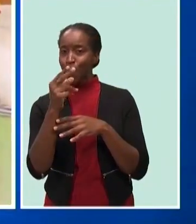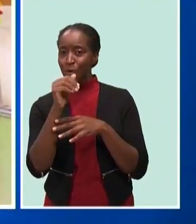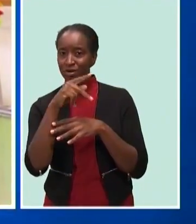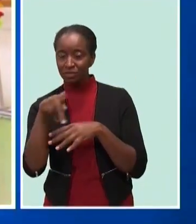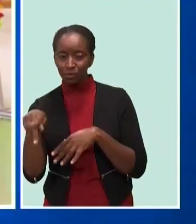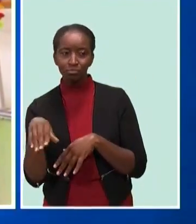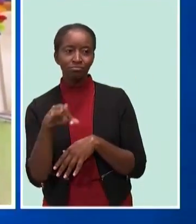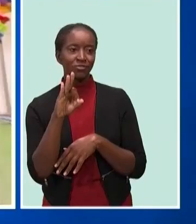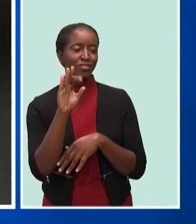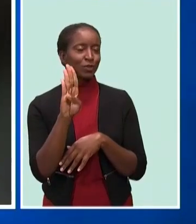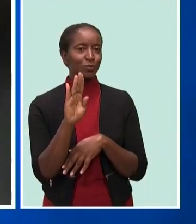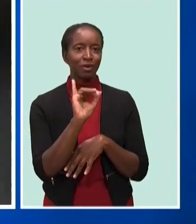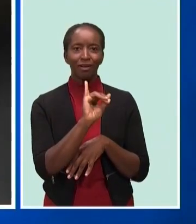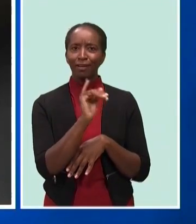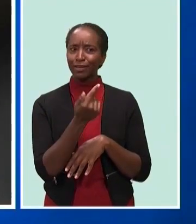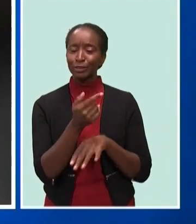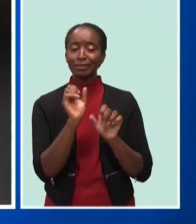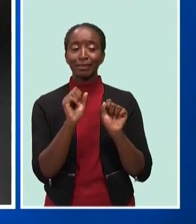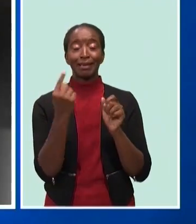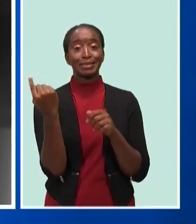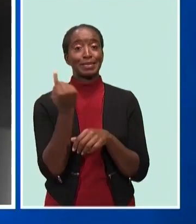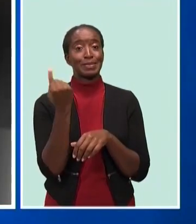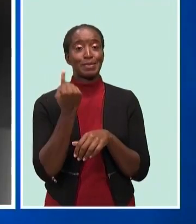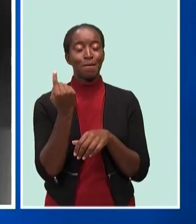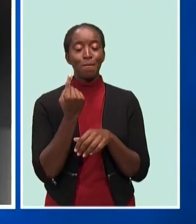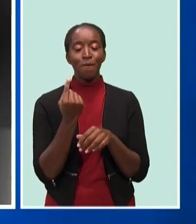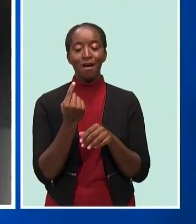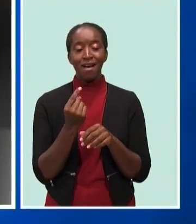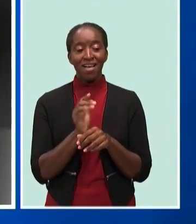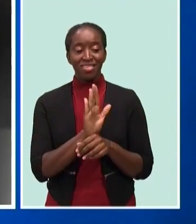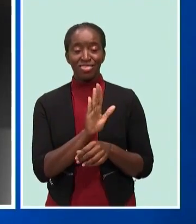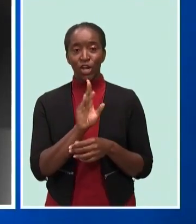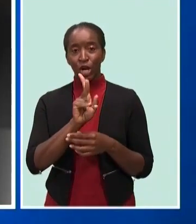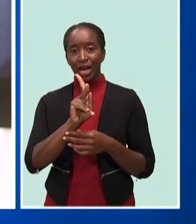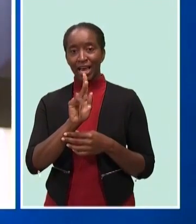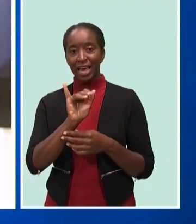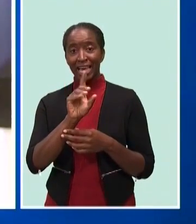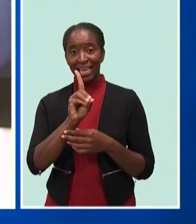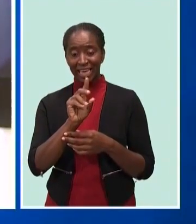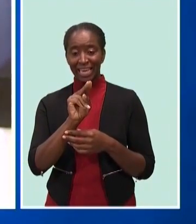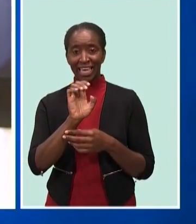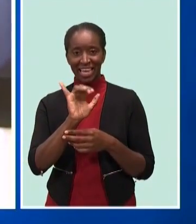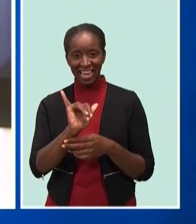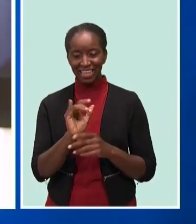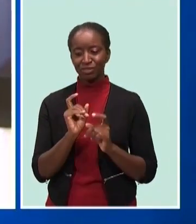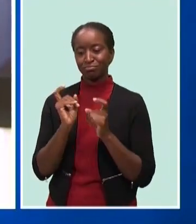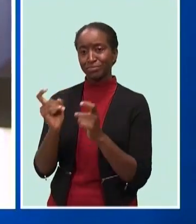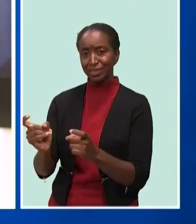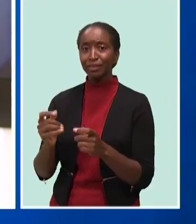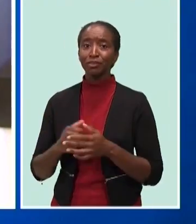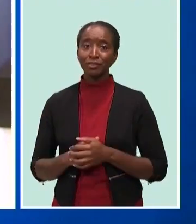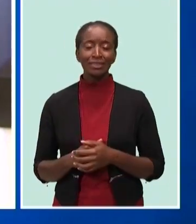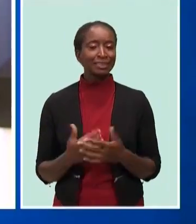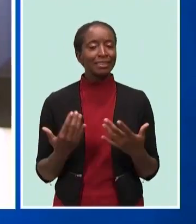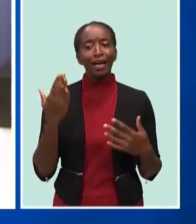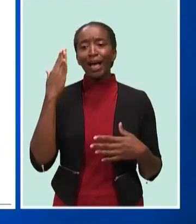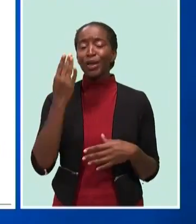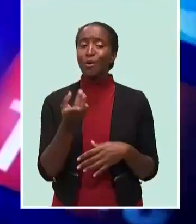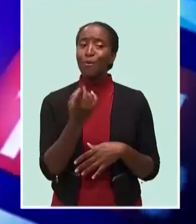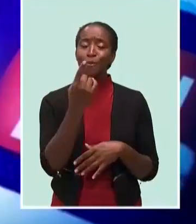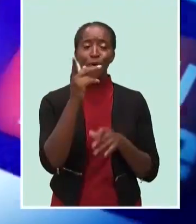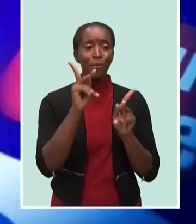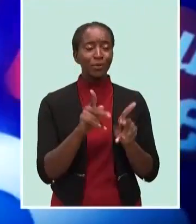Virginia Beach, her Facebook post took off. All these people have posted it. Like, I know that one of these people has got to be his